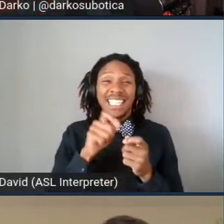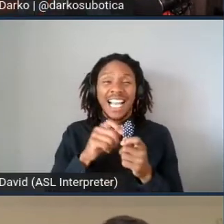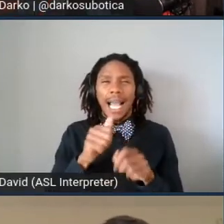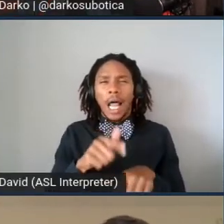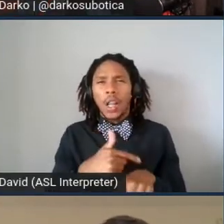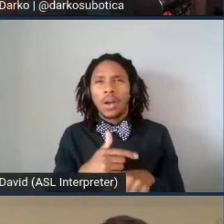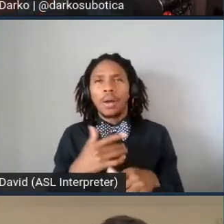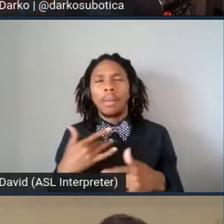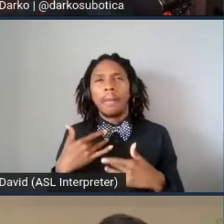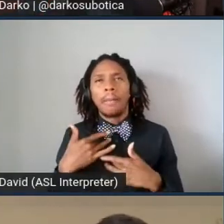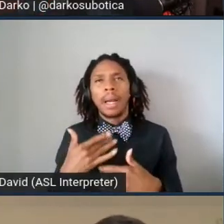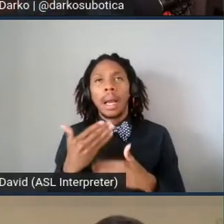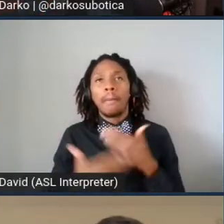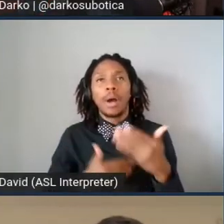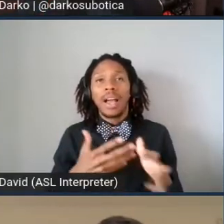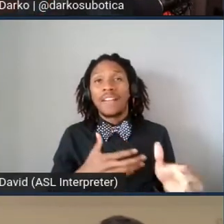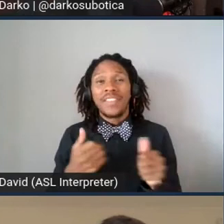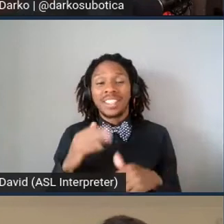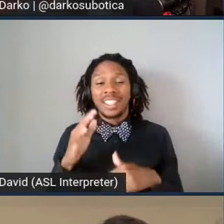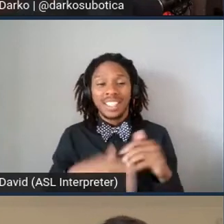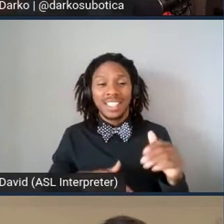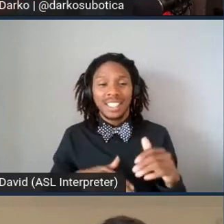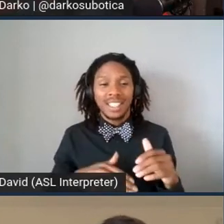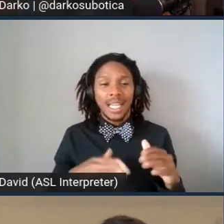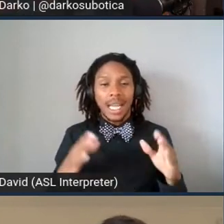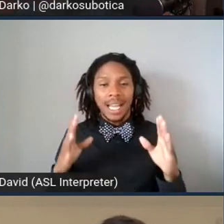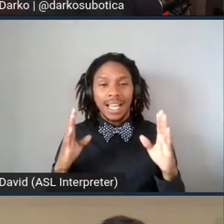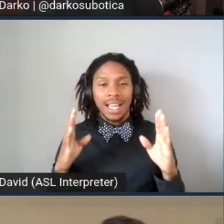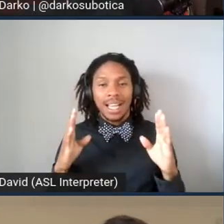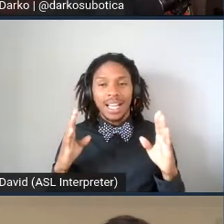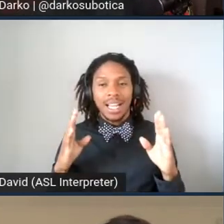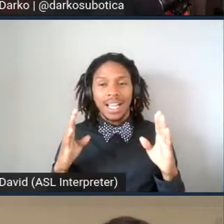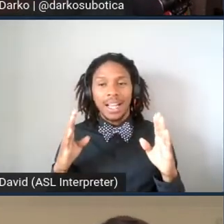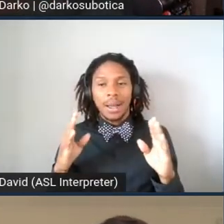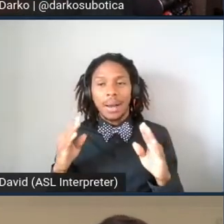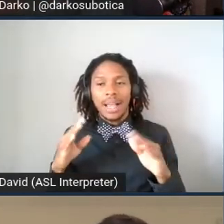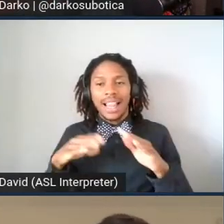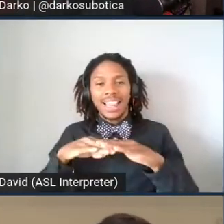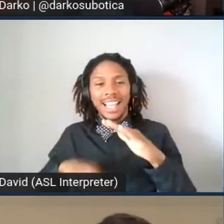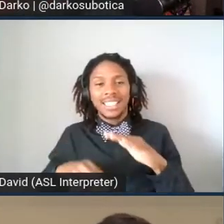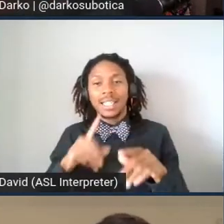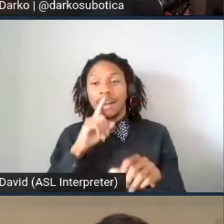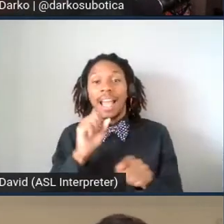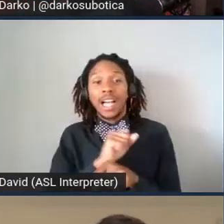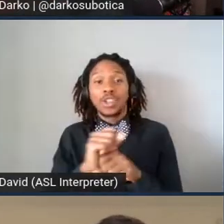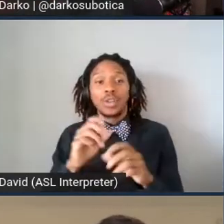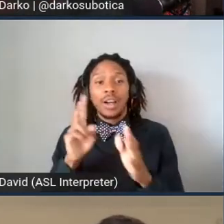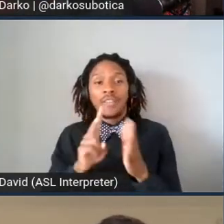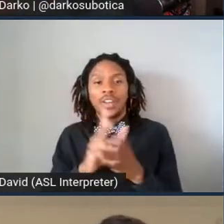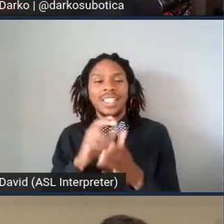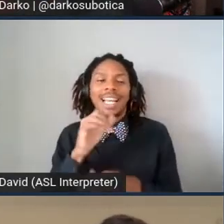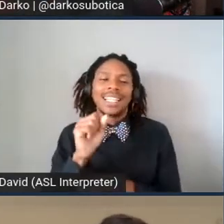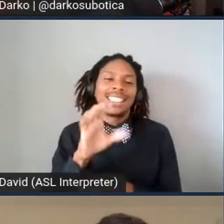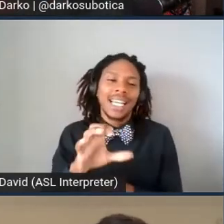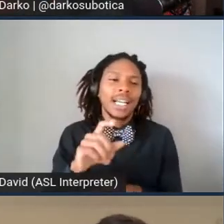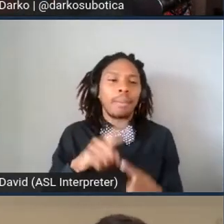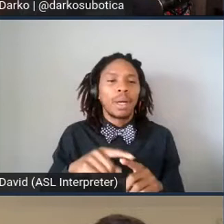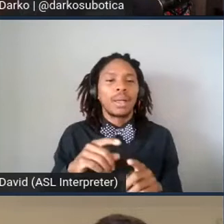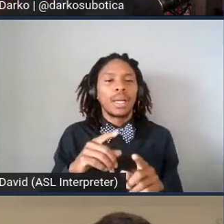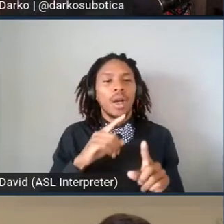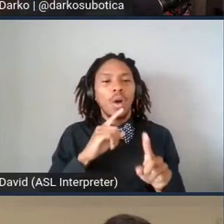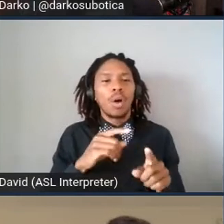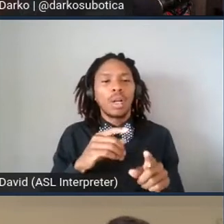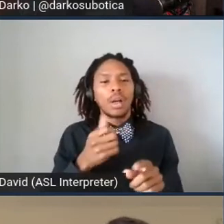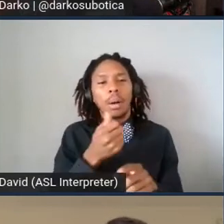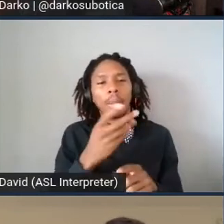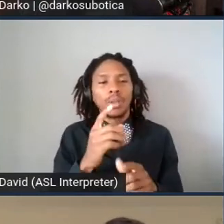generally processes faster than the length of the video, but it's not in seconds. It will definitely be in the order of multiple minutes